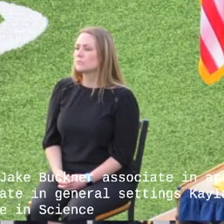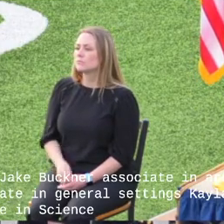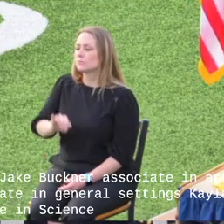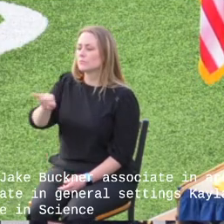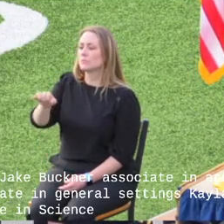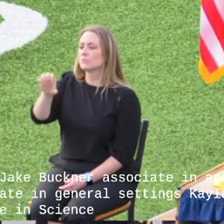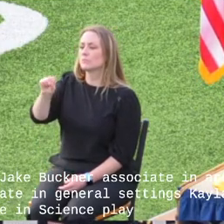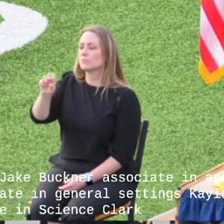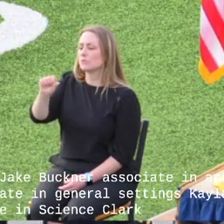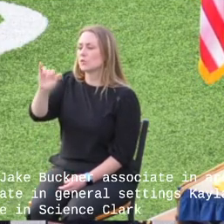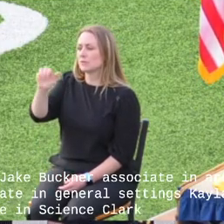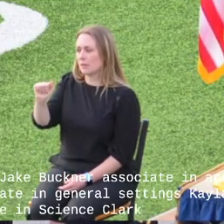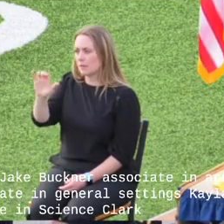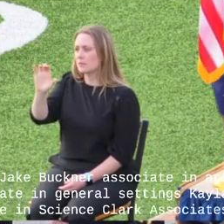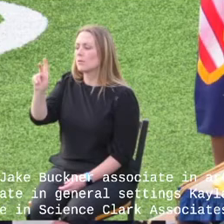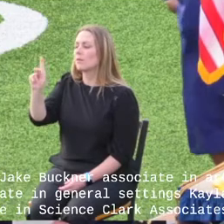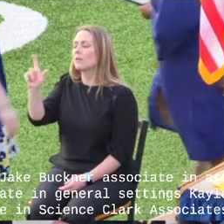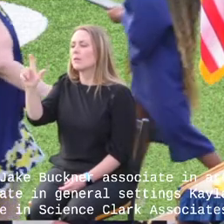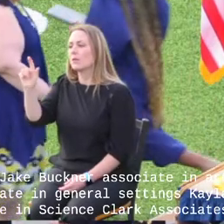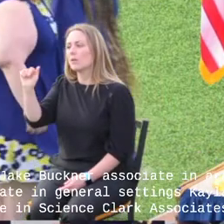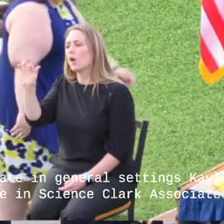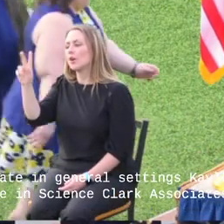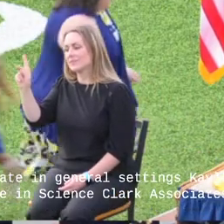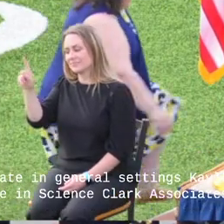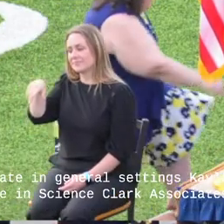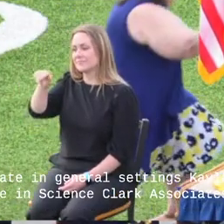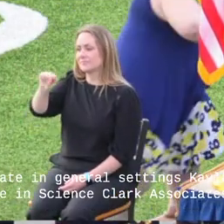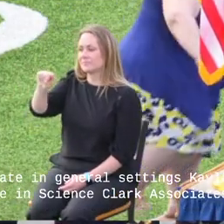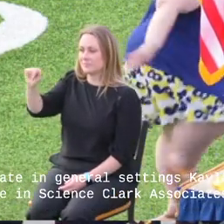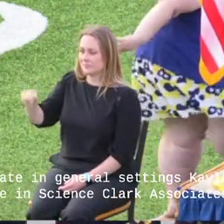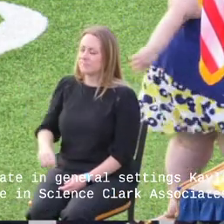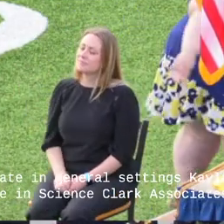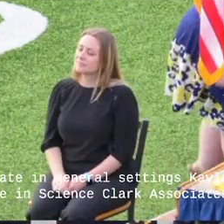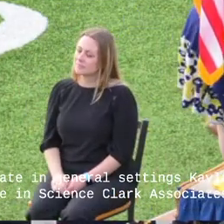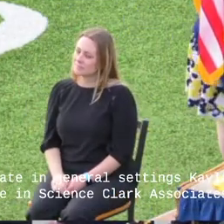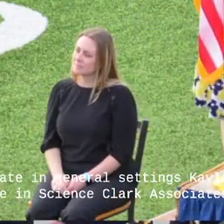Jessica Clark, Associate in Arts.